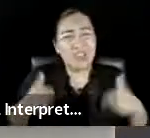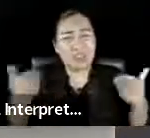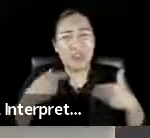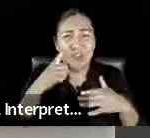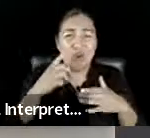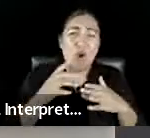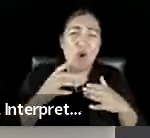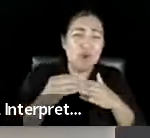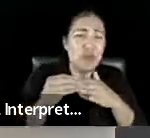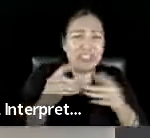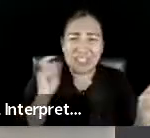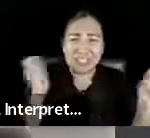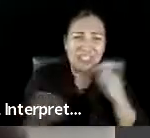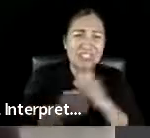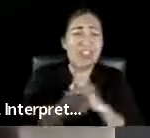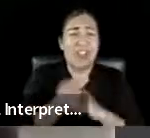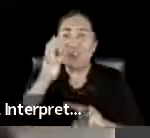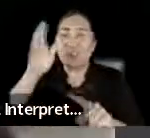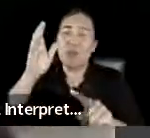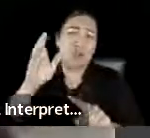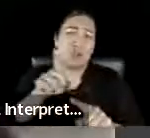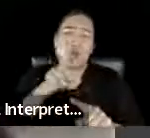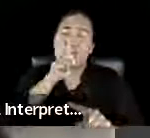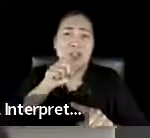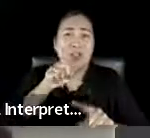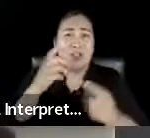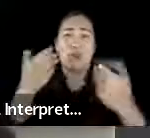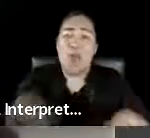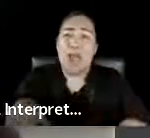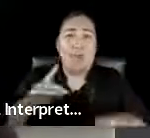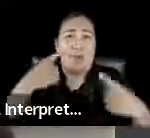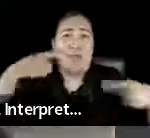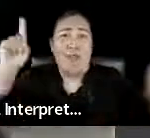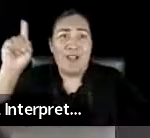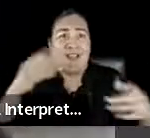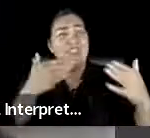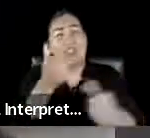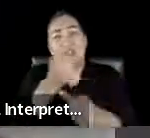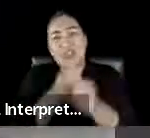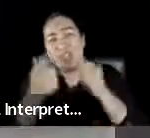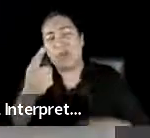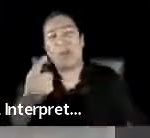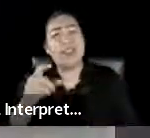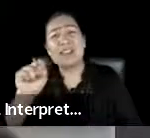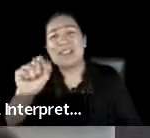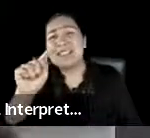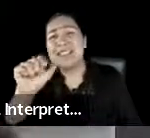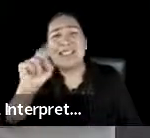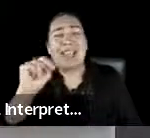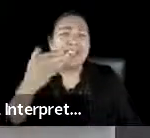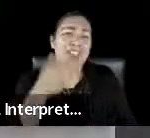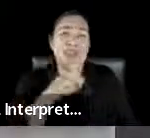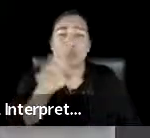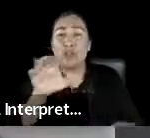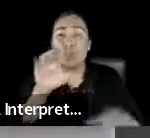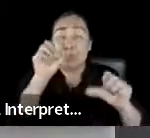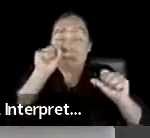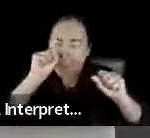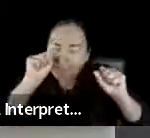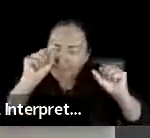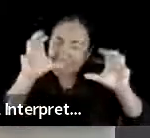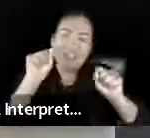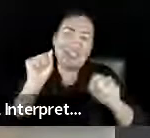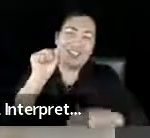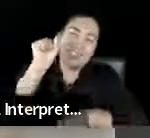bright because of each of you, and I really appreciate it. And thank you to everyone. Thank you, Stan. You do an amazing job, my brother. An amazing